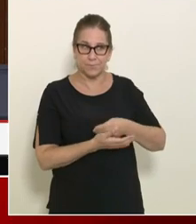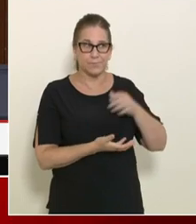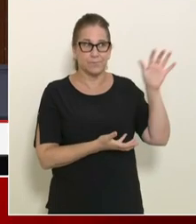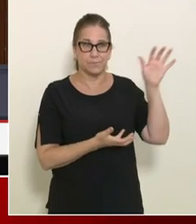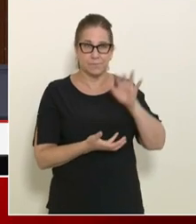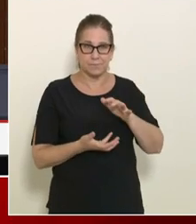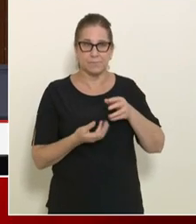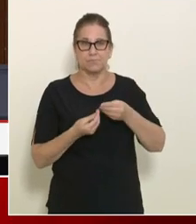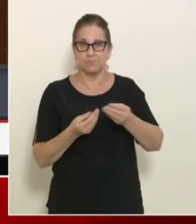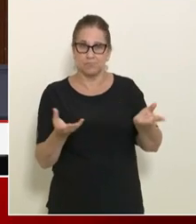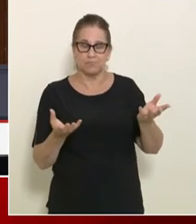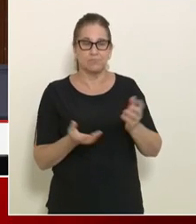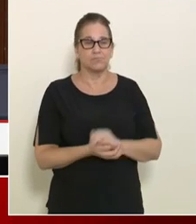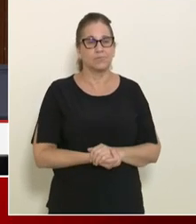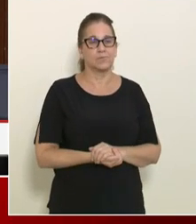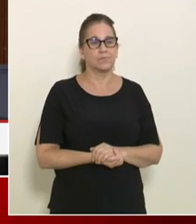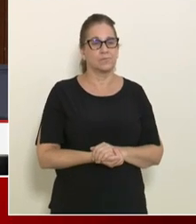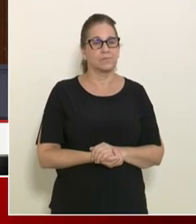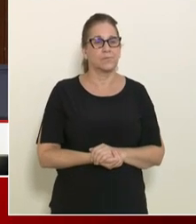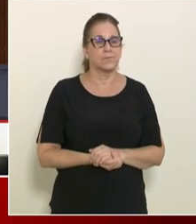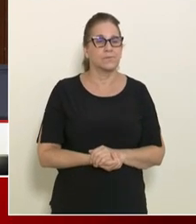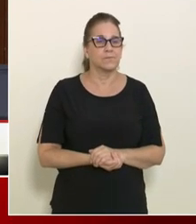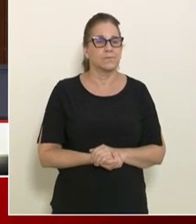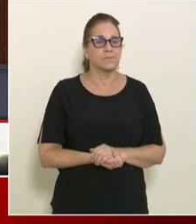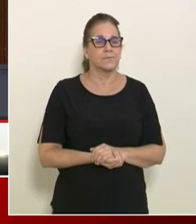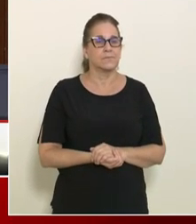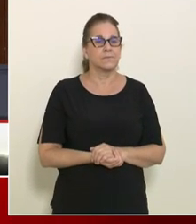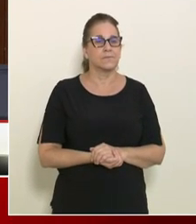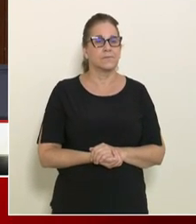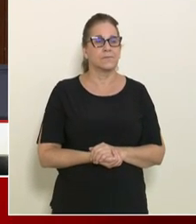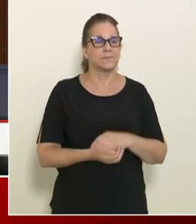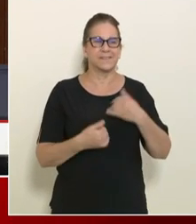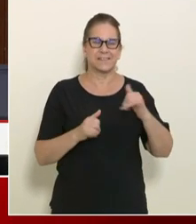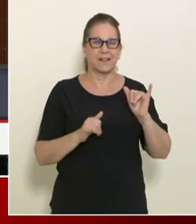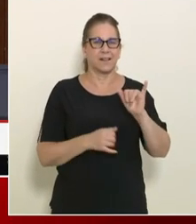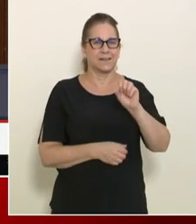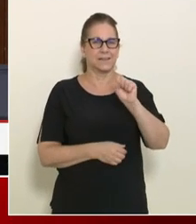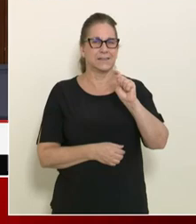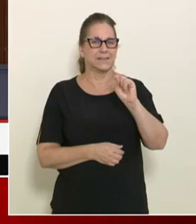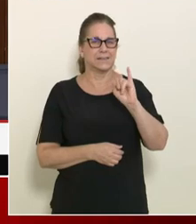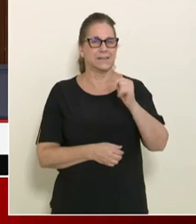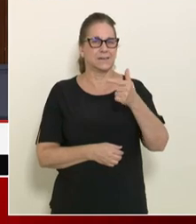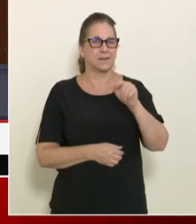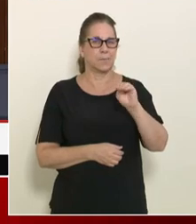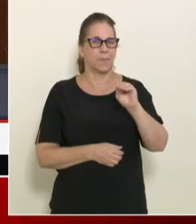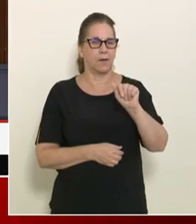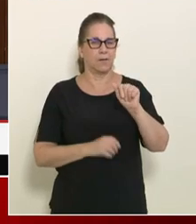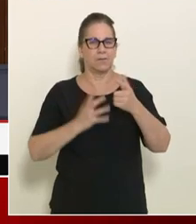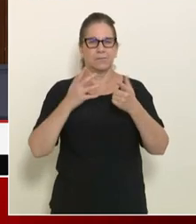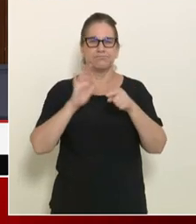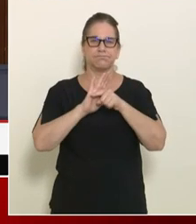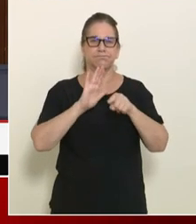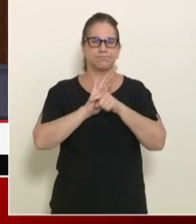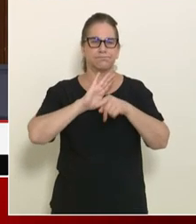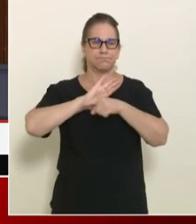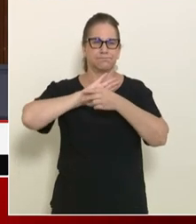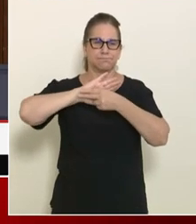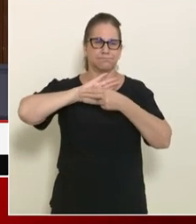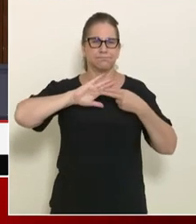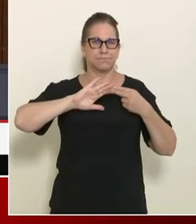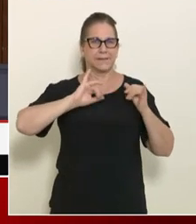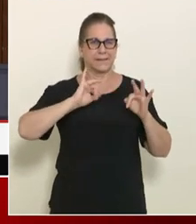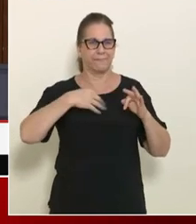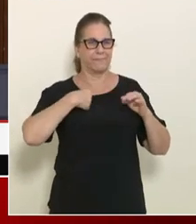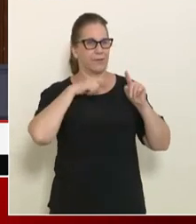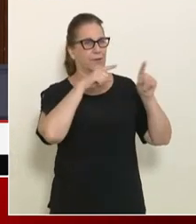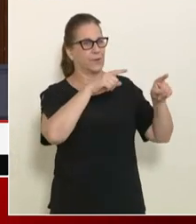However, stigma, I'm so glad you asked that question, cannot be a barrier to getting the support you need to